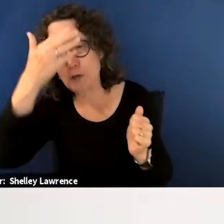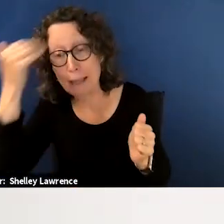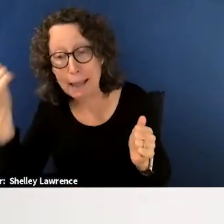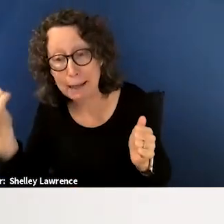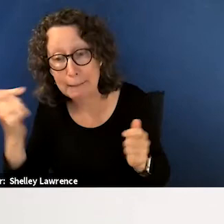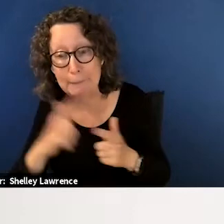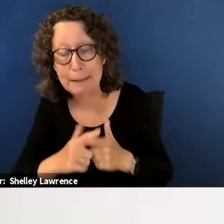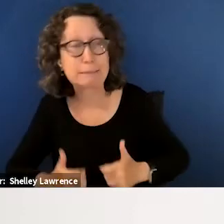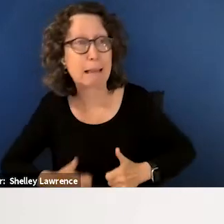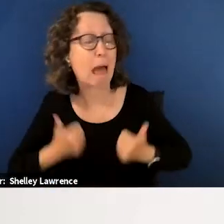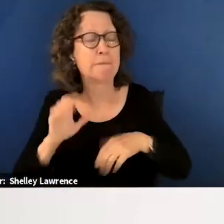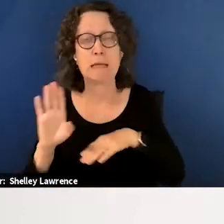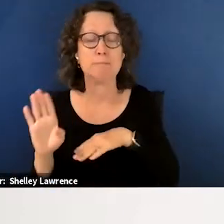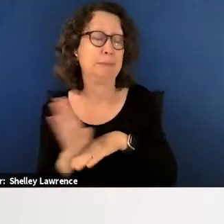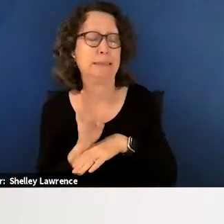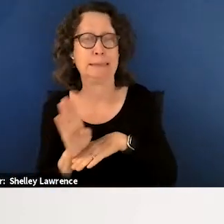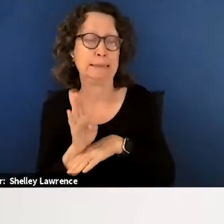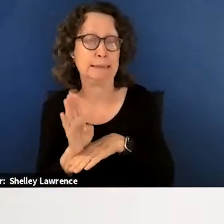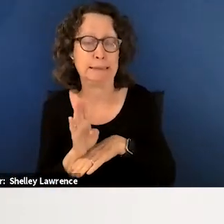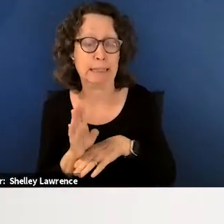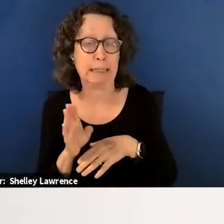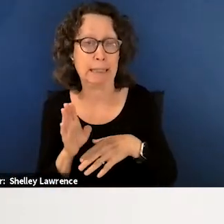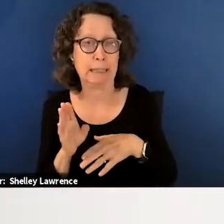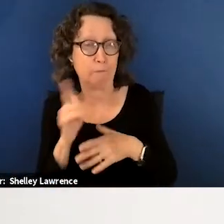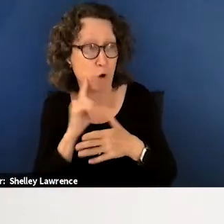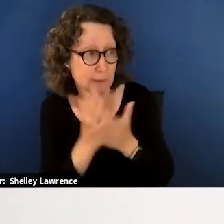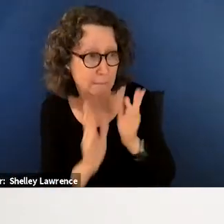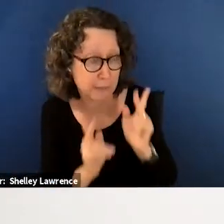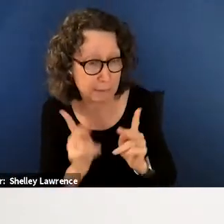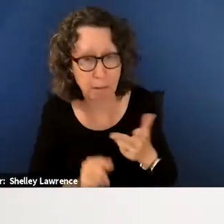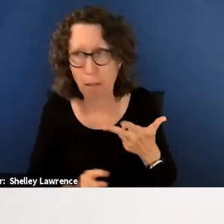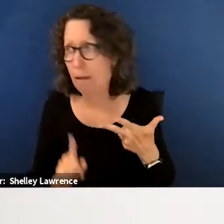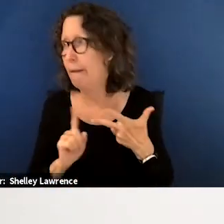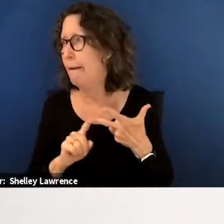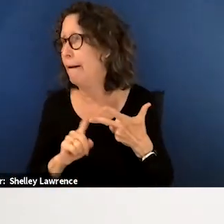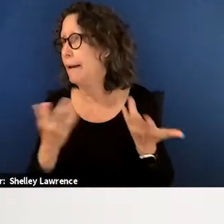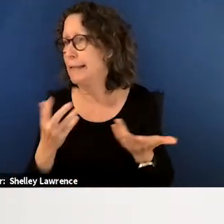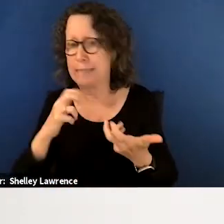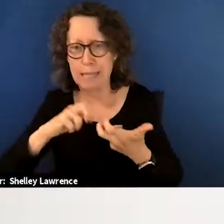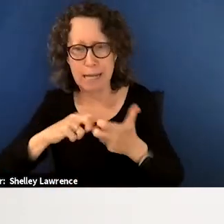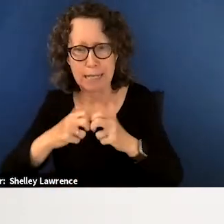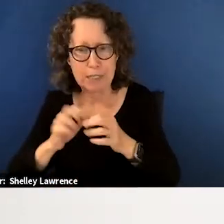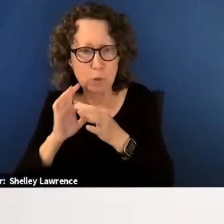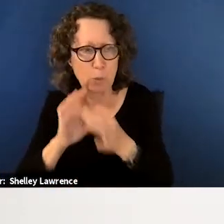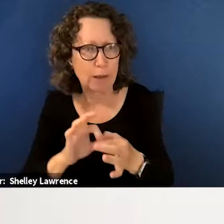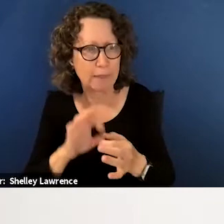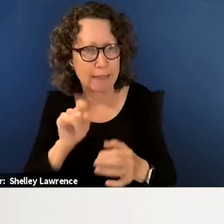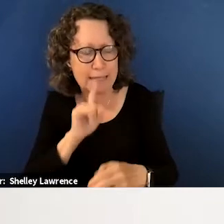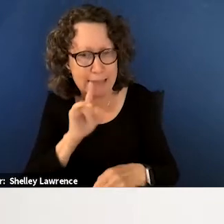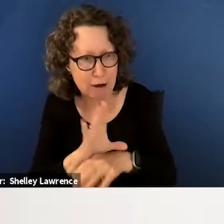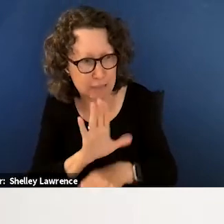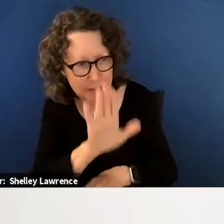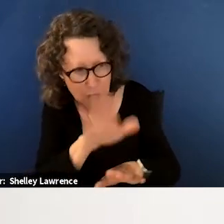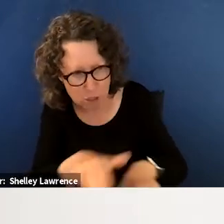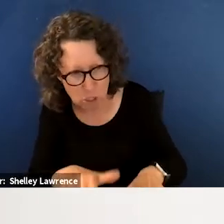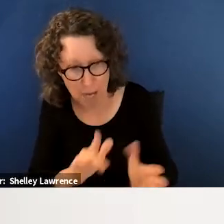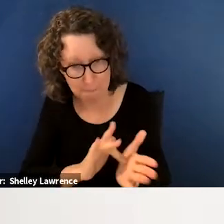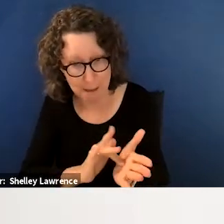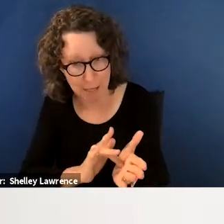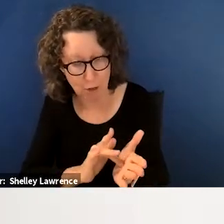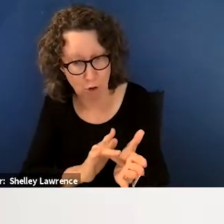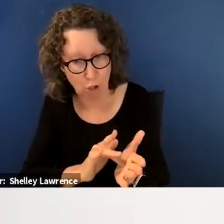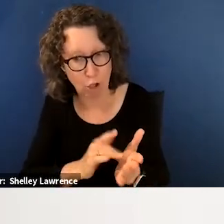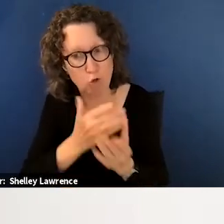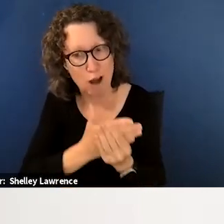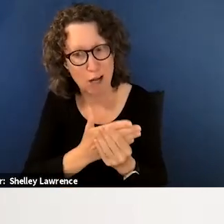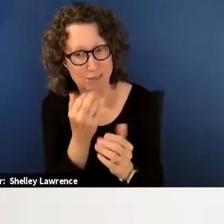life is very busy? For some, is it an issue of wanting to guarantee that their child's medical records are safe